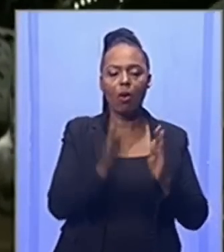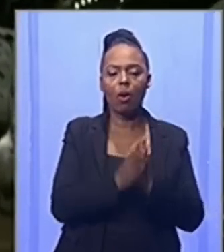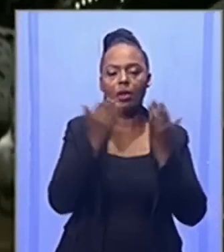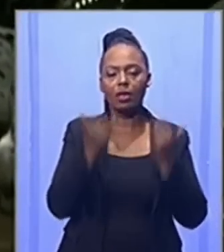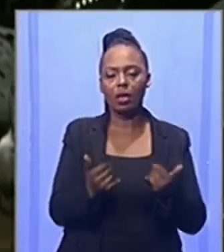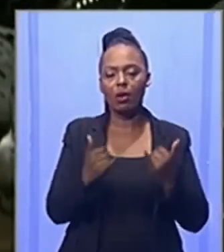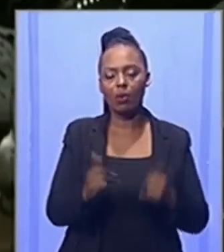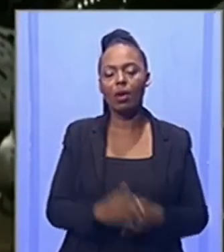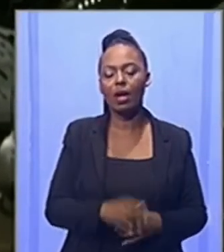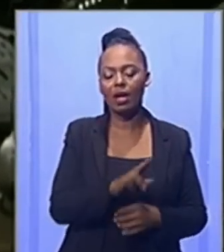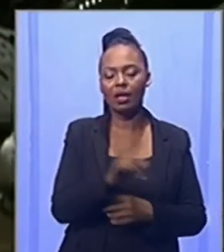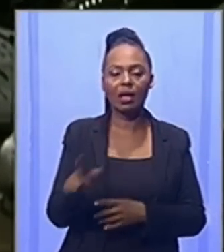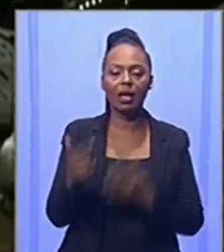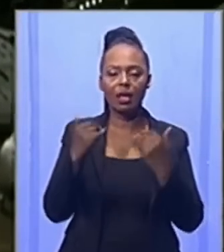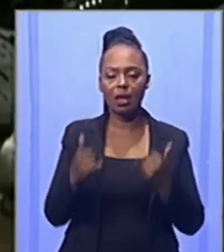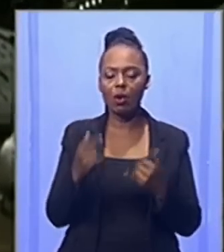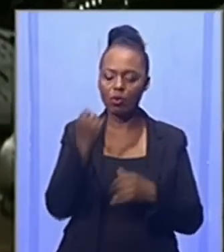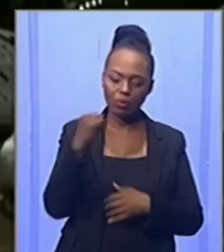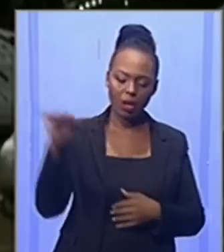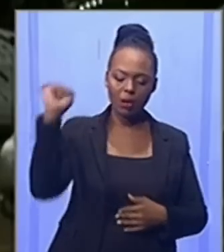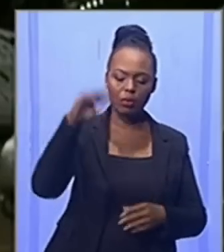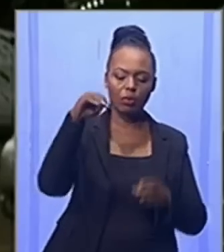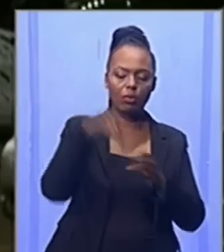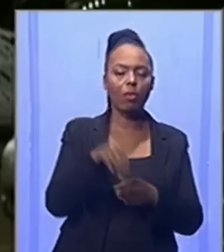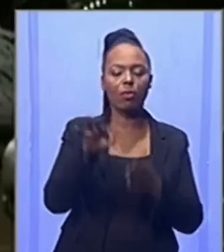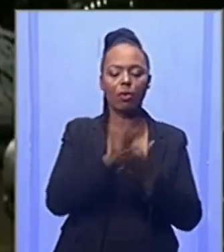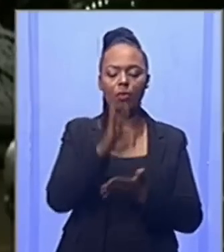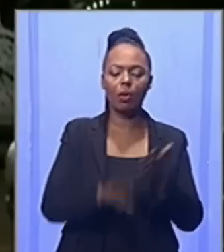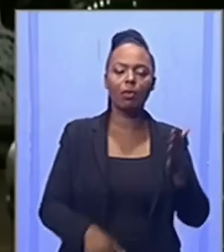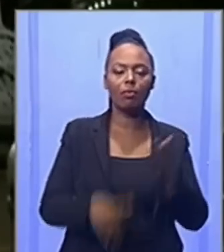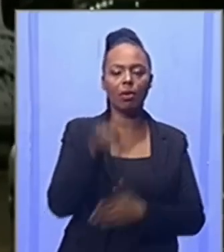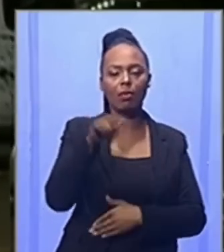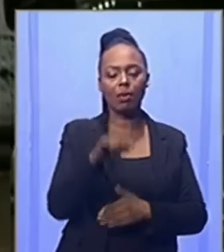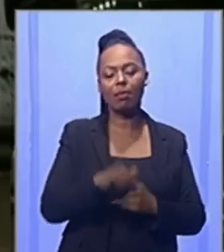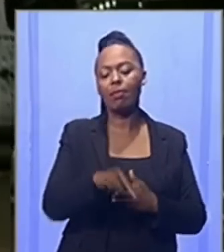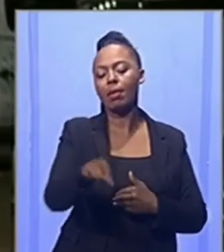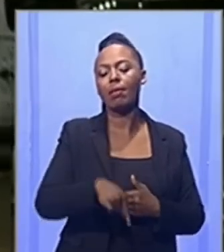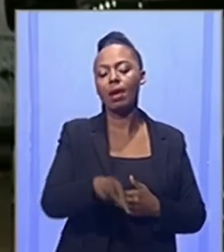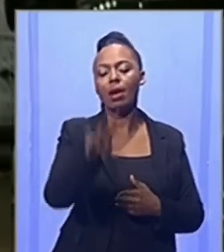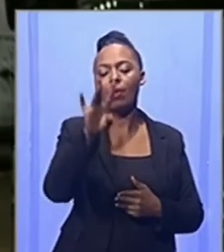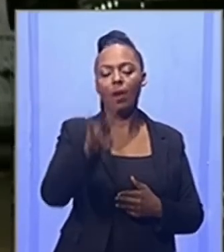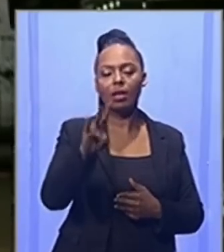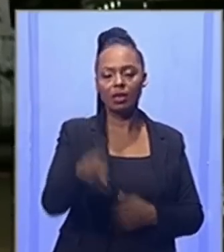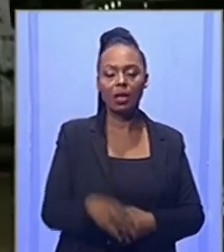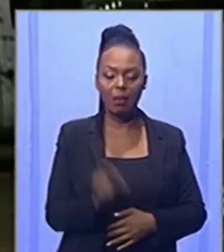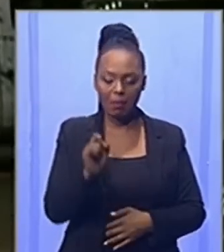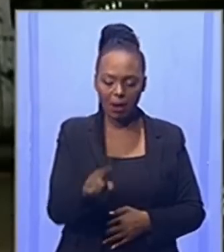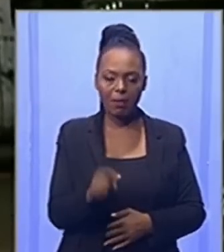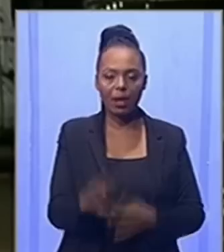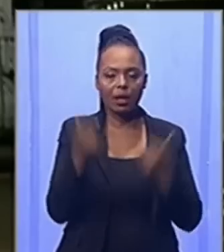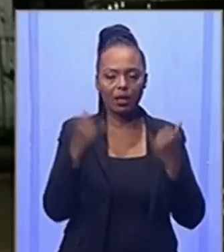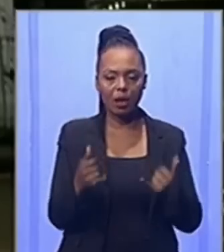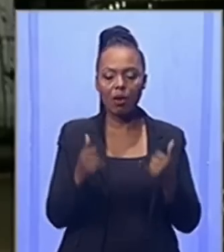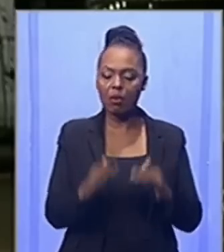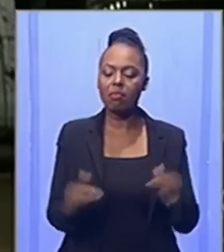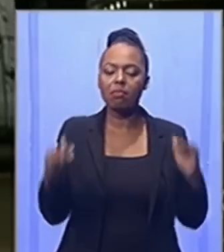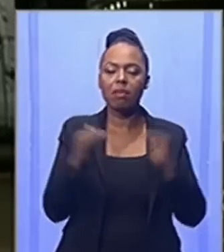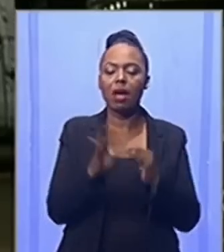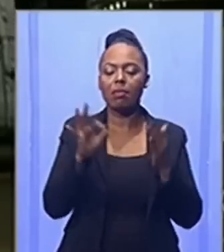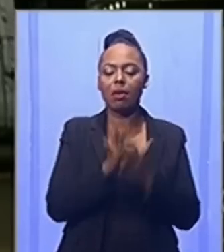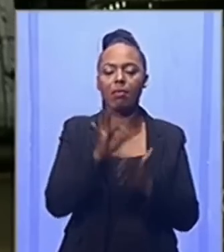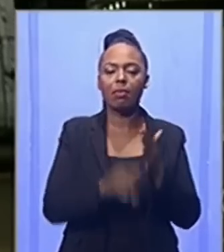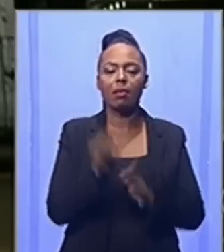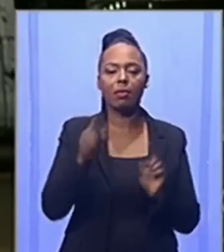le metso e supileng ha di dumelle ho ka nka karolo dikgethong tsena tse tlang ka Laboraro, mme ka lebaka leo e ka se be karolo ya dikgetho